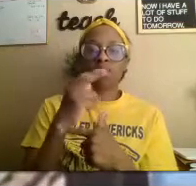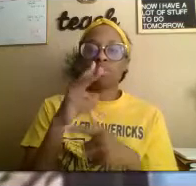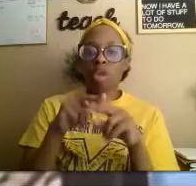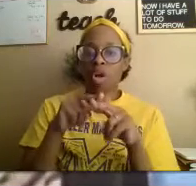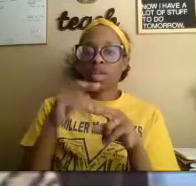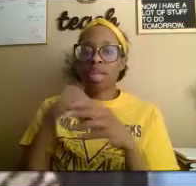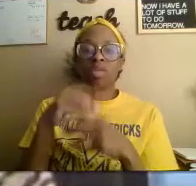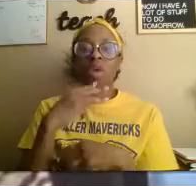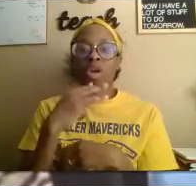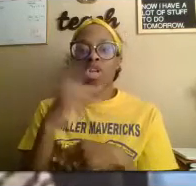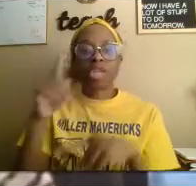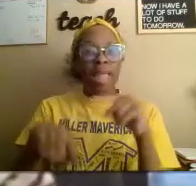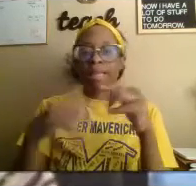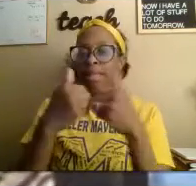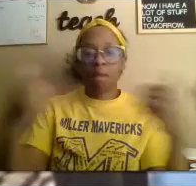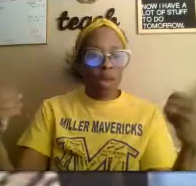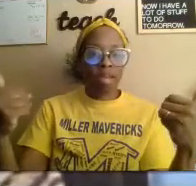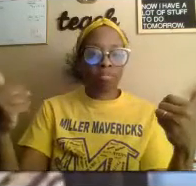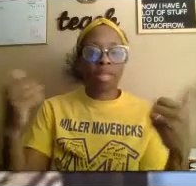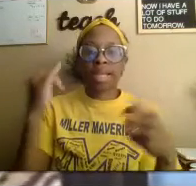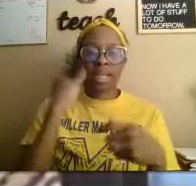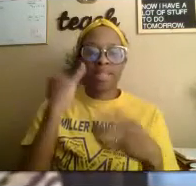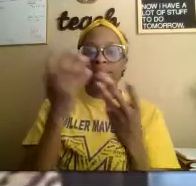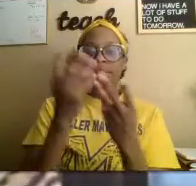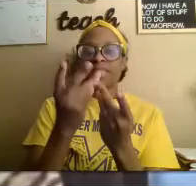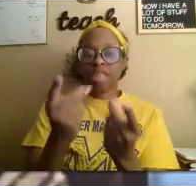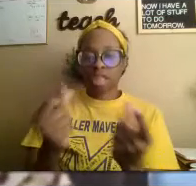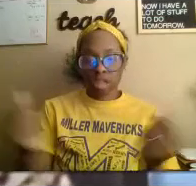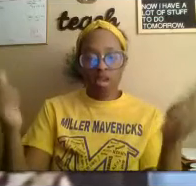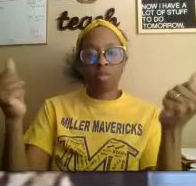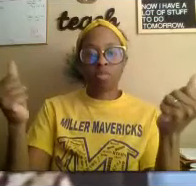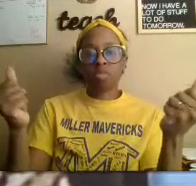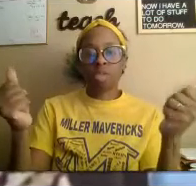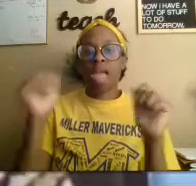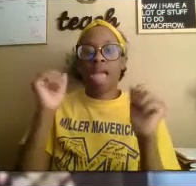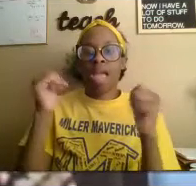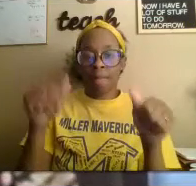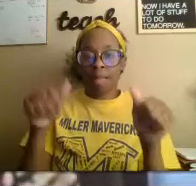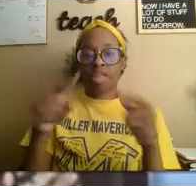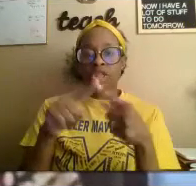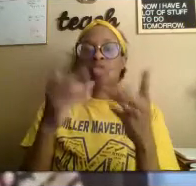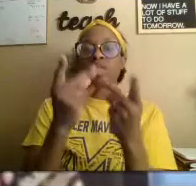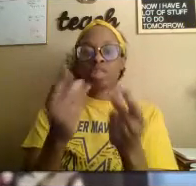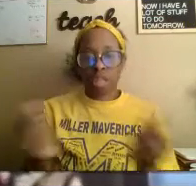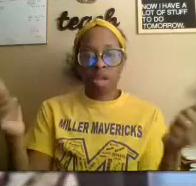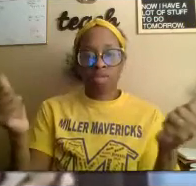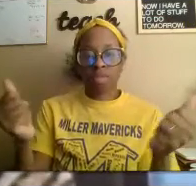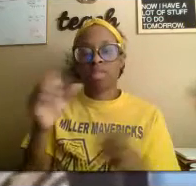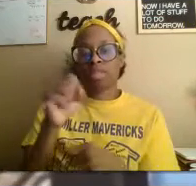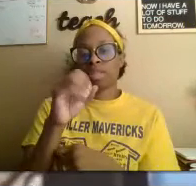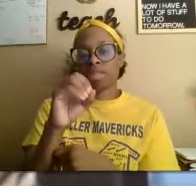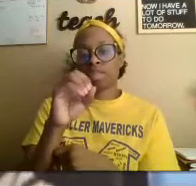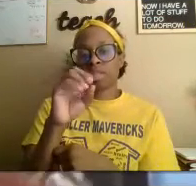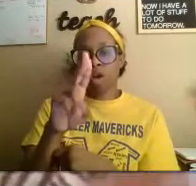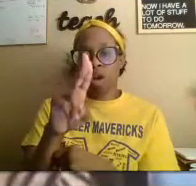water, it's not easy to do, okay? That's because salt is soluble or has the ability to dissolve in